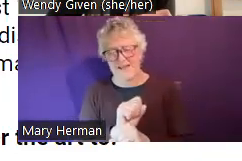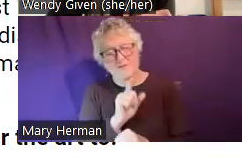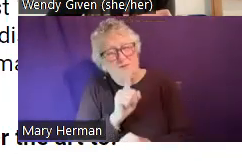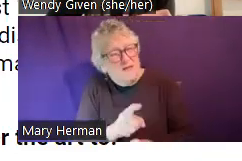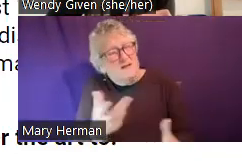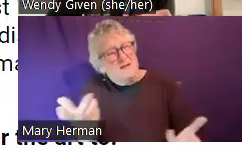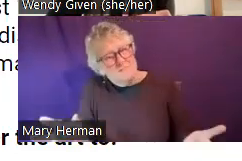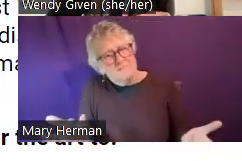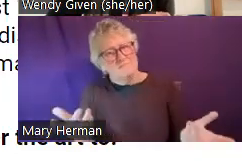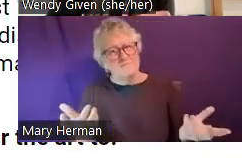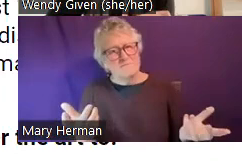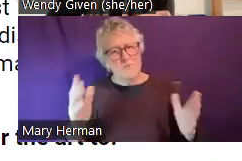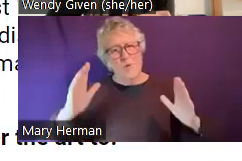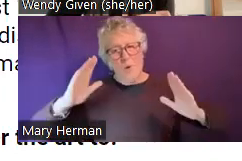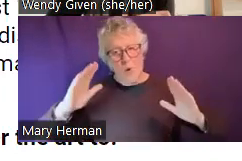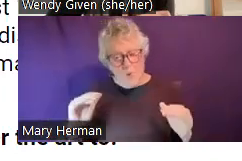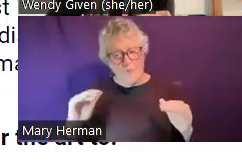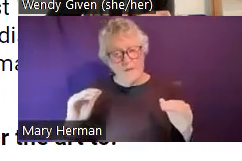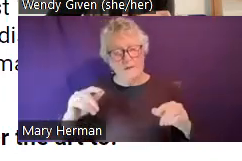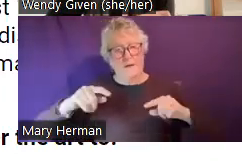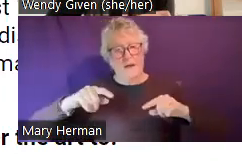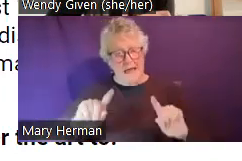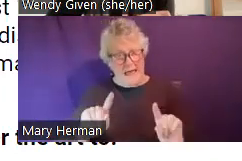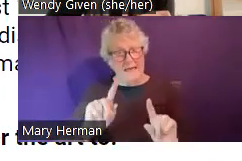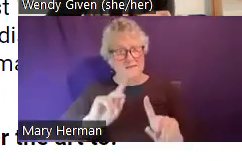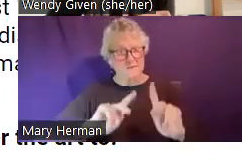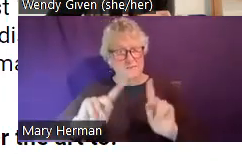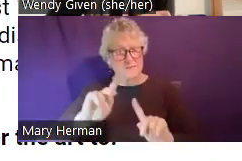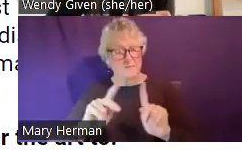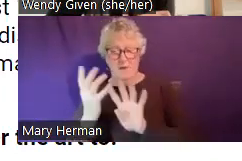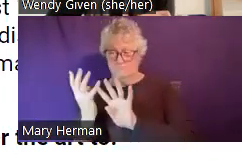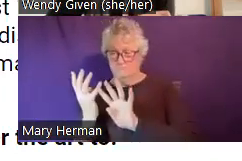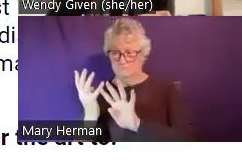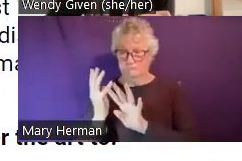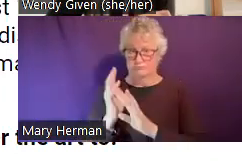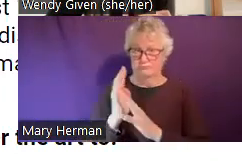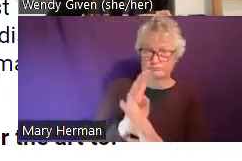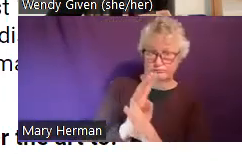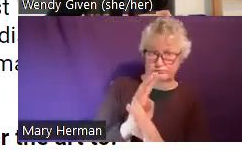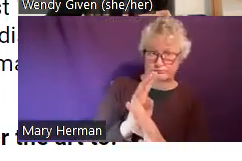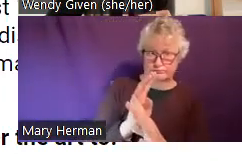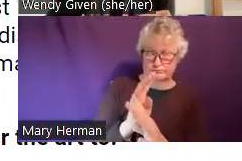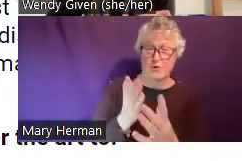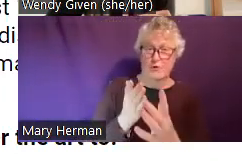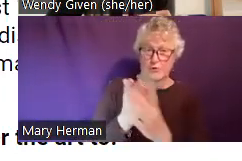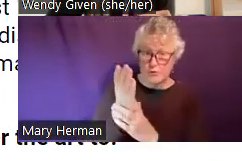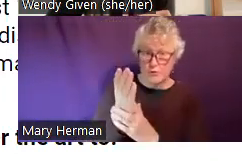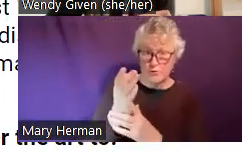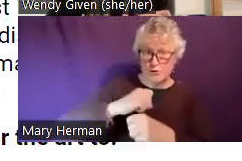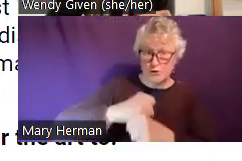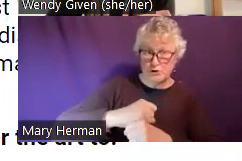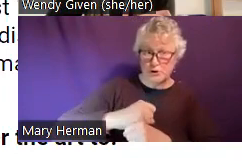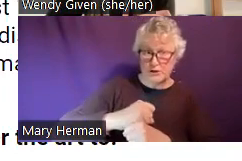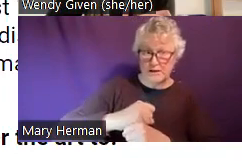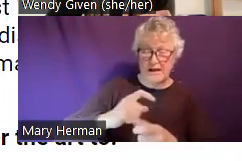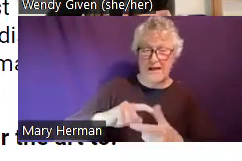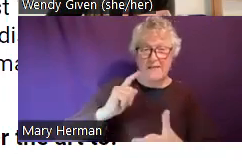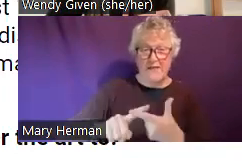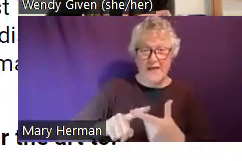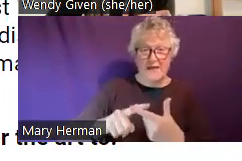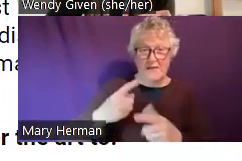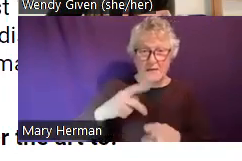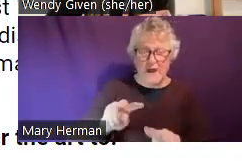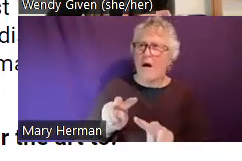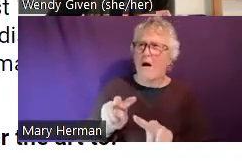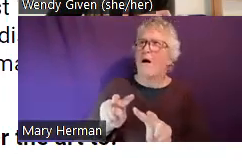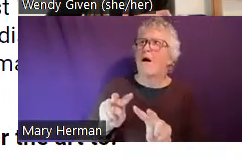that as people come out of this security and come to this, that there will be this kind of moment of like, oh wow, look at